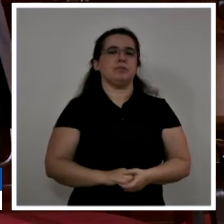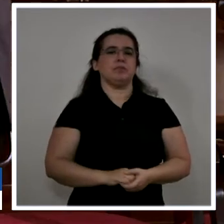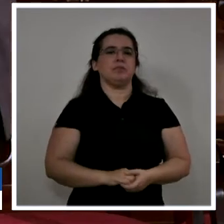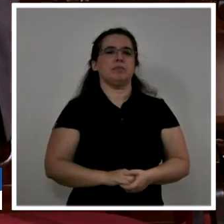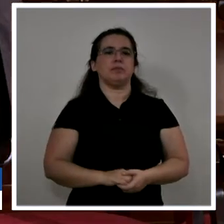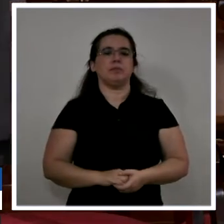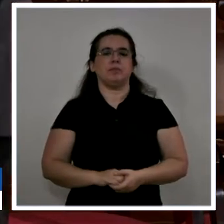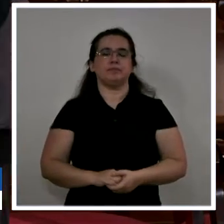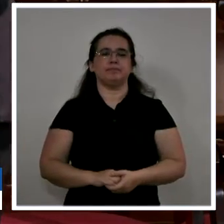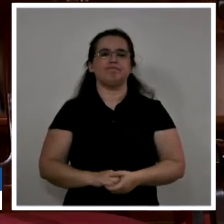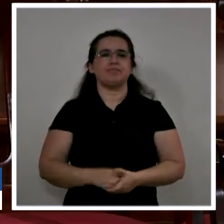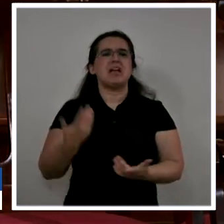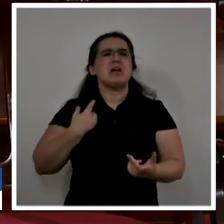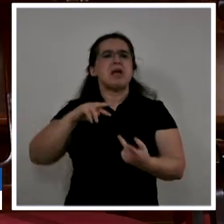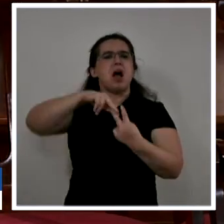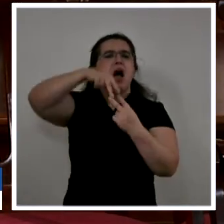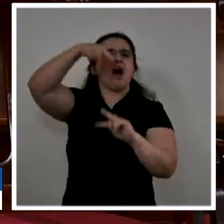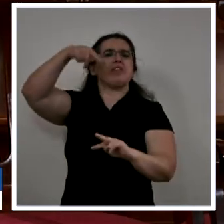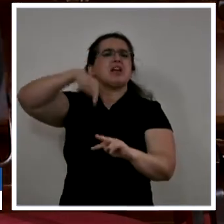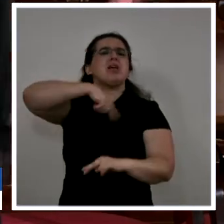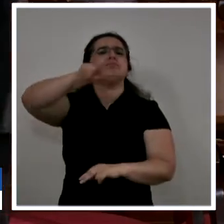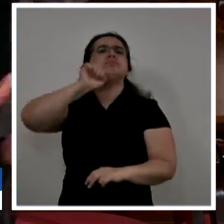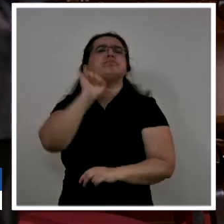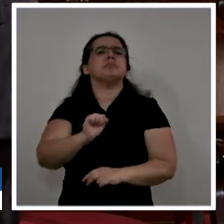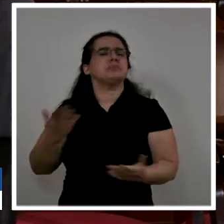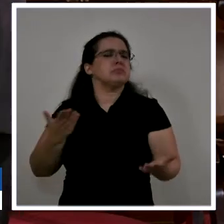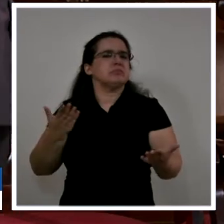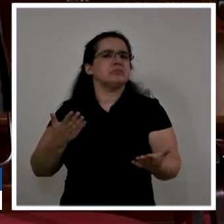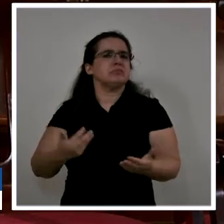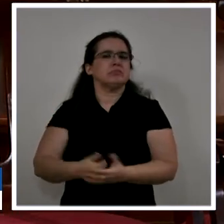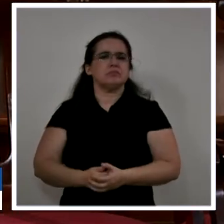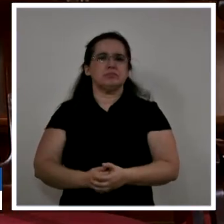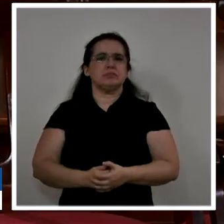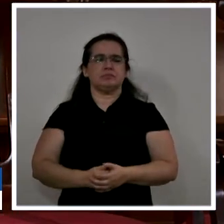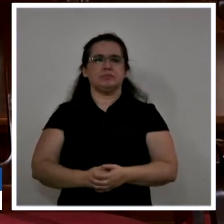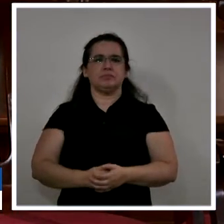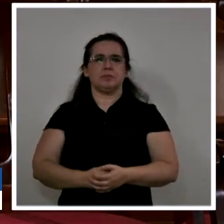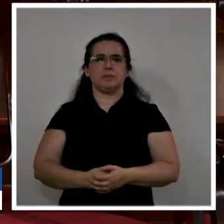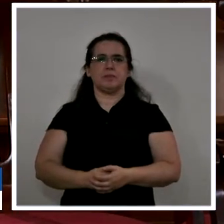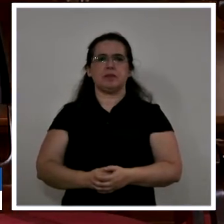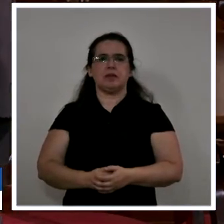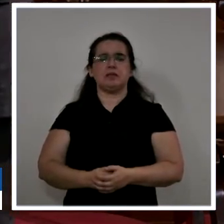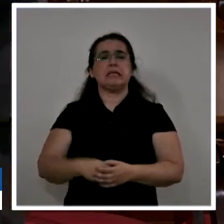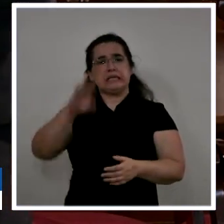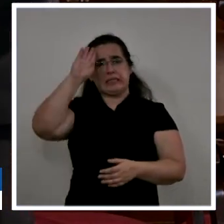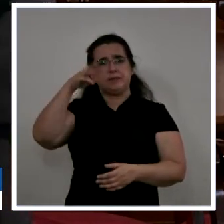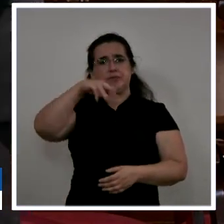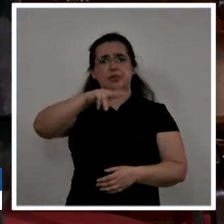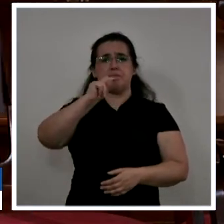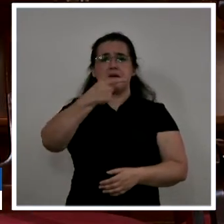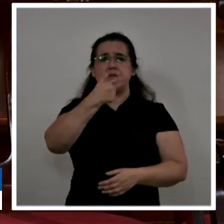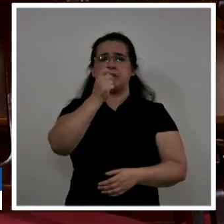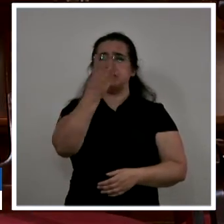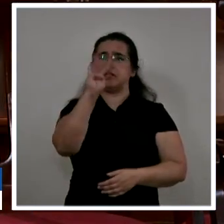DNA would that be? E que tipo de ADN é que foi esse que ele assumiu? We know from Matthew 1, sabemos a partir